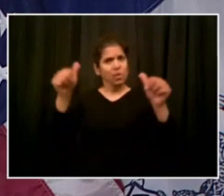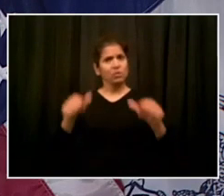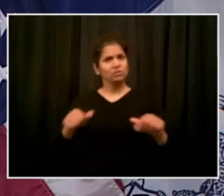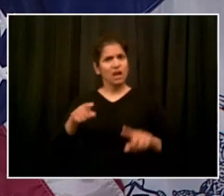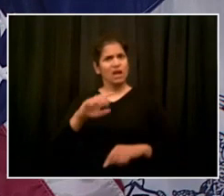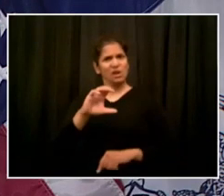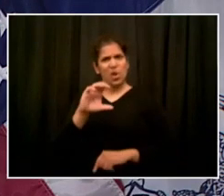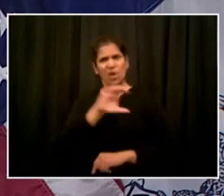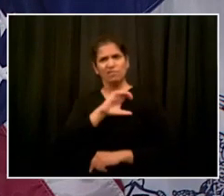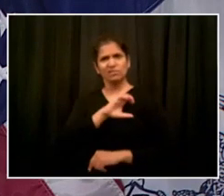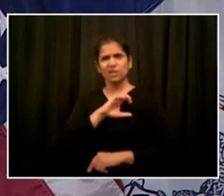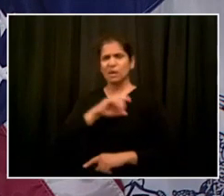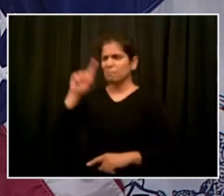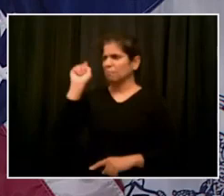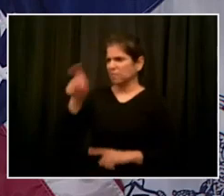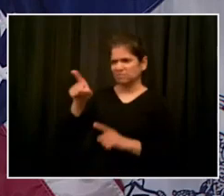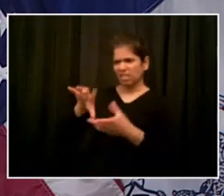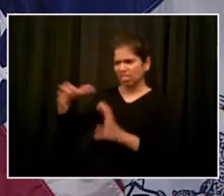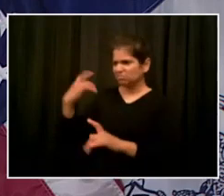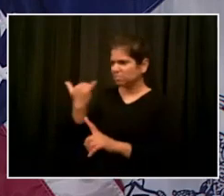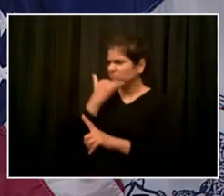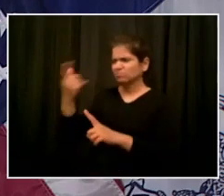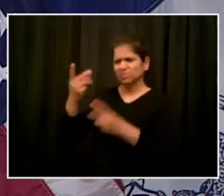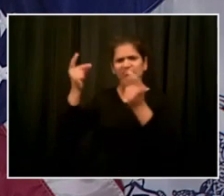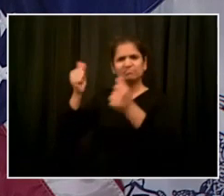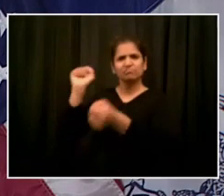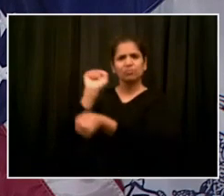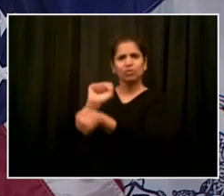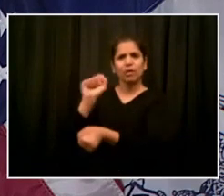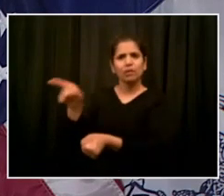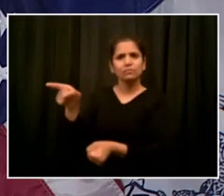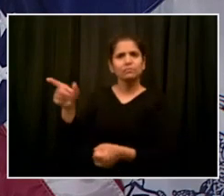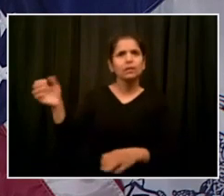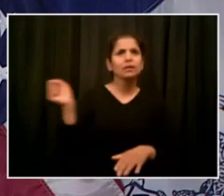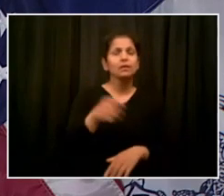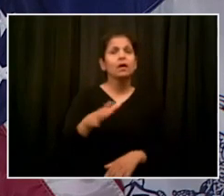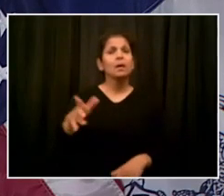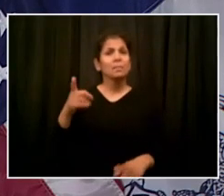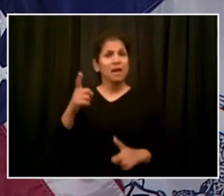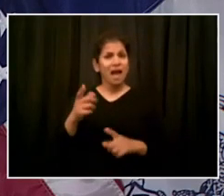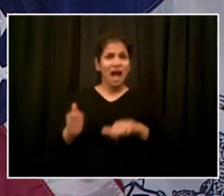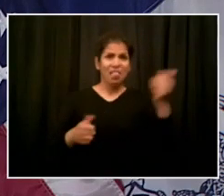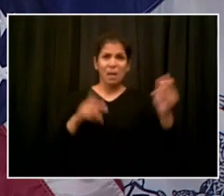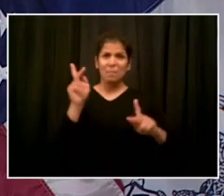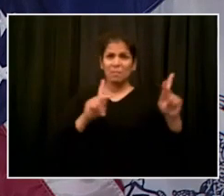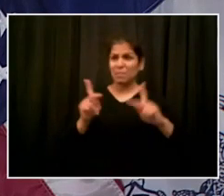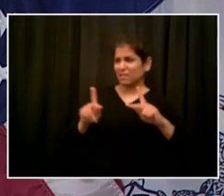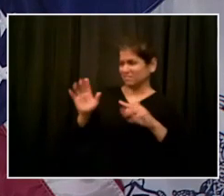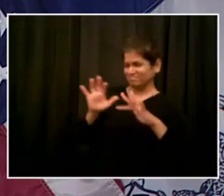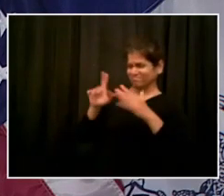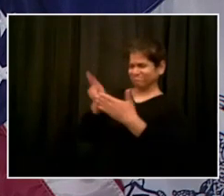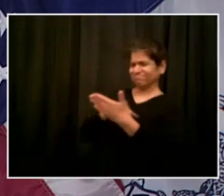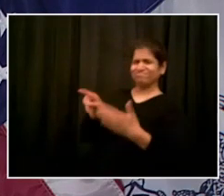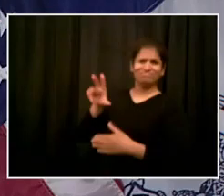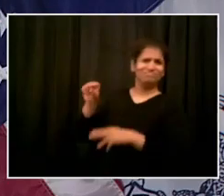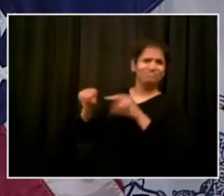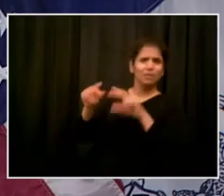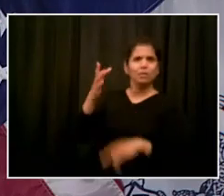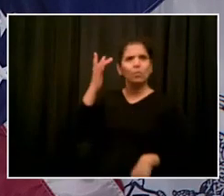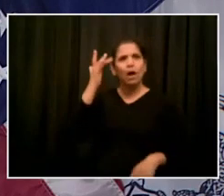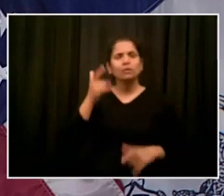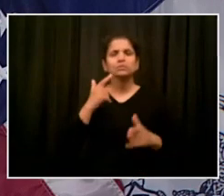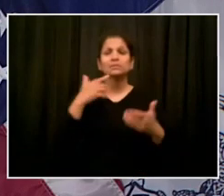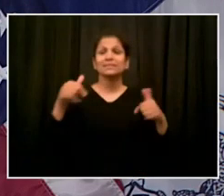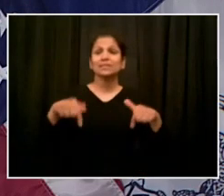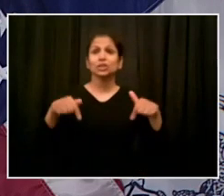But there's been some criticism of your remarks given the history of the Eric Garner case in New York City and the fact that